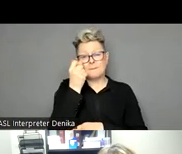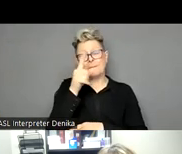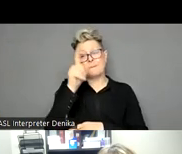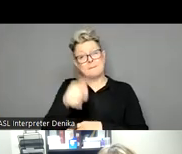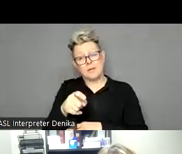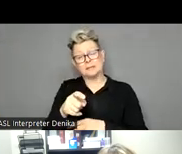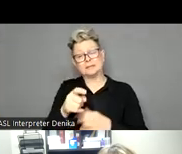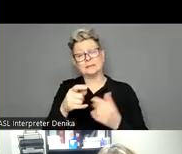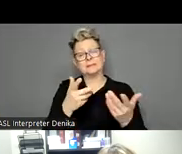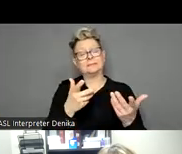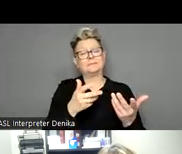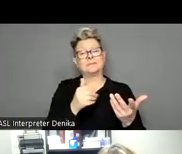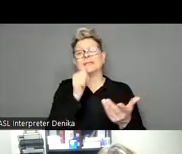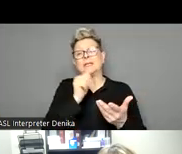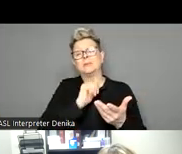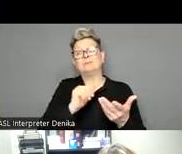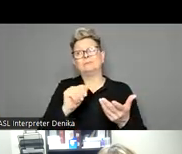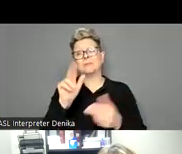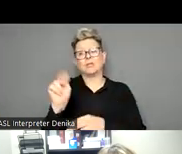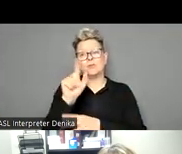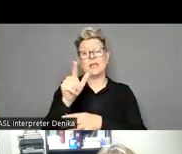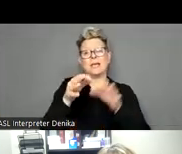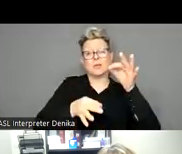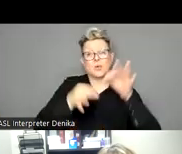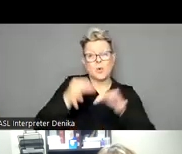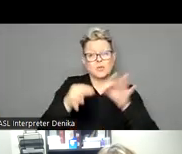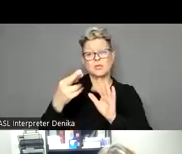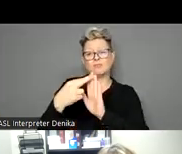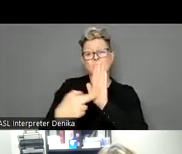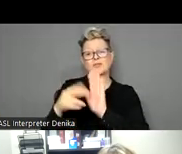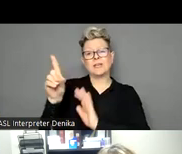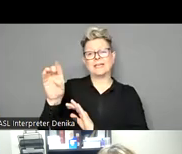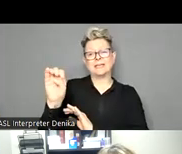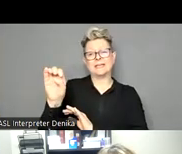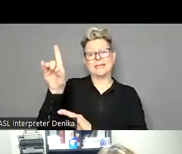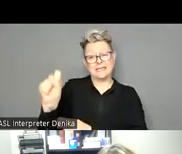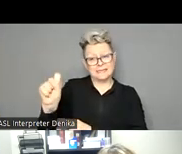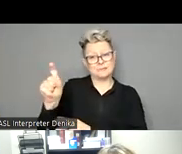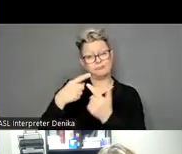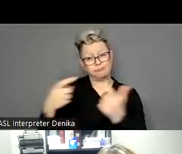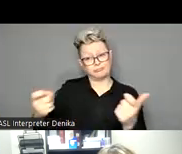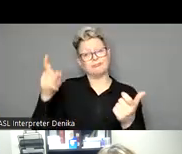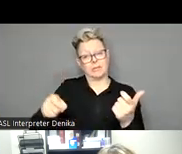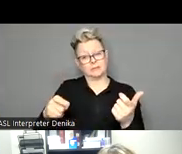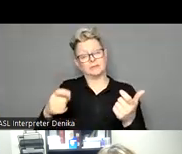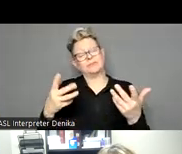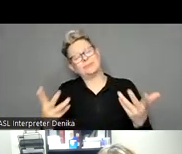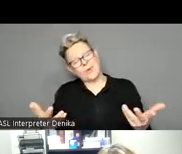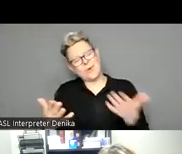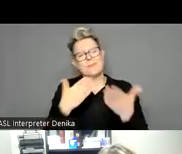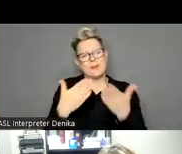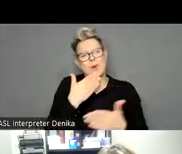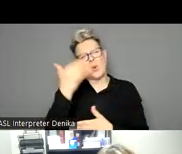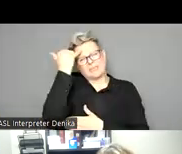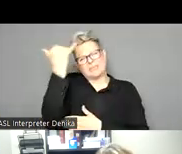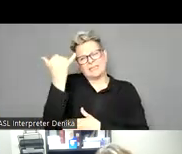Newfoundland courts and registry of deeds in all likelihood in order to do their job. So you might want to